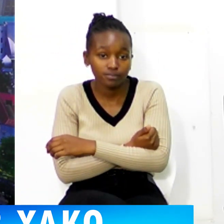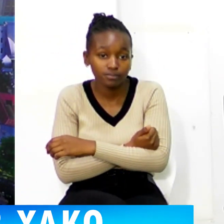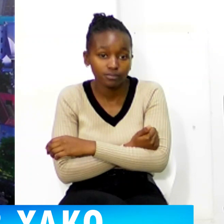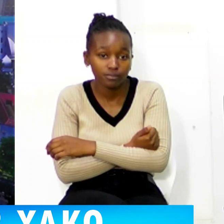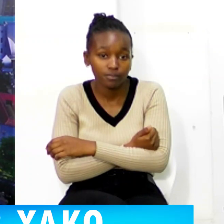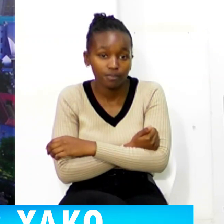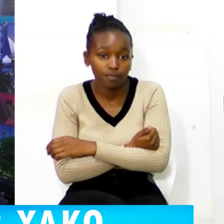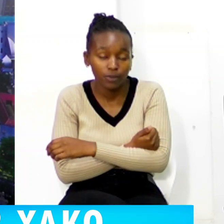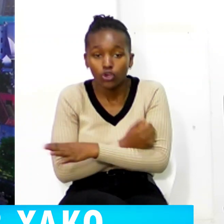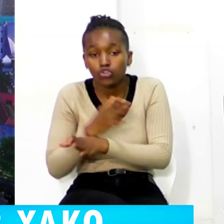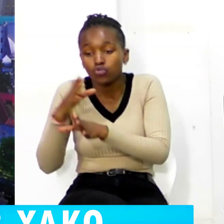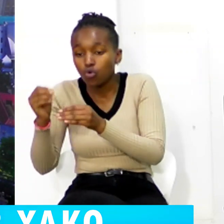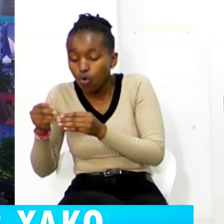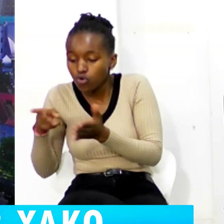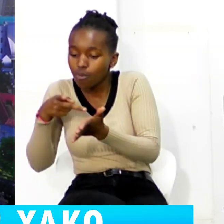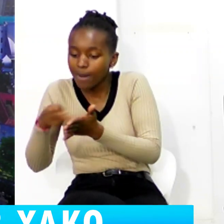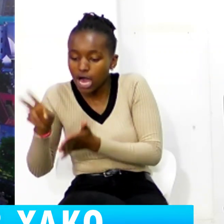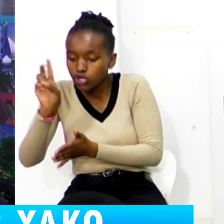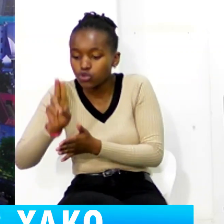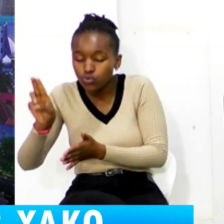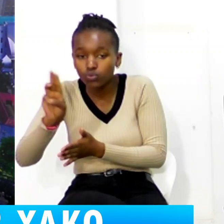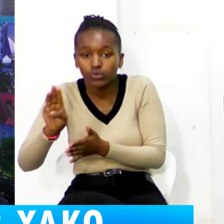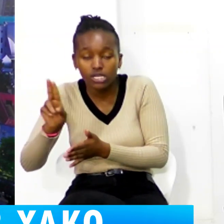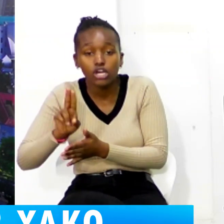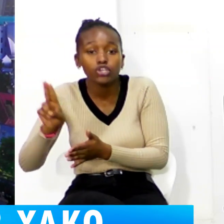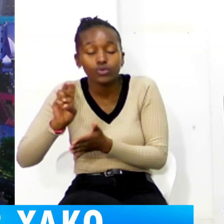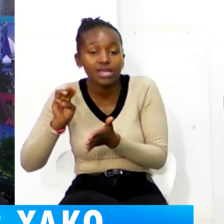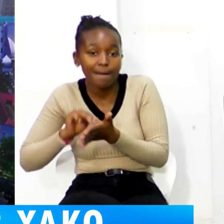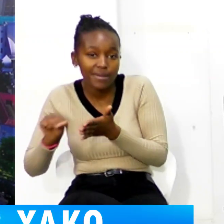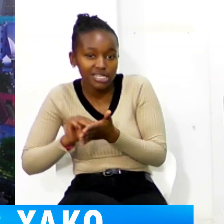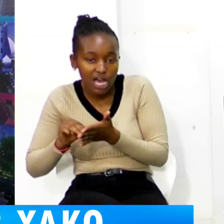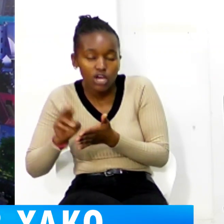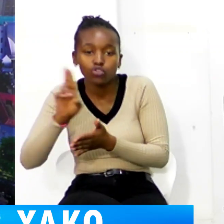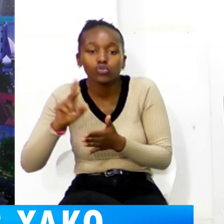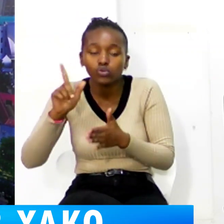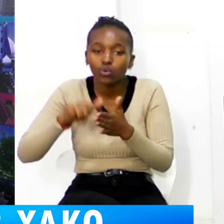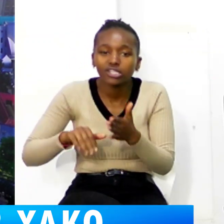method of buying token using M-Pesa. Yes. That is the